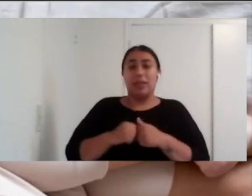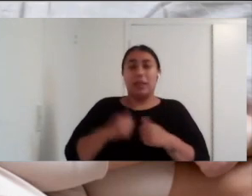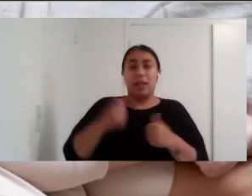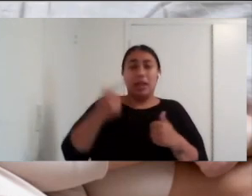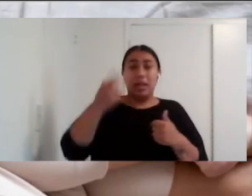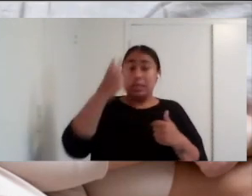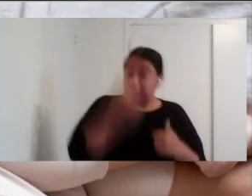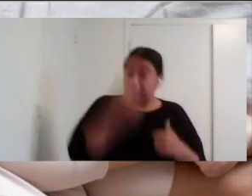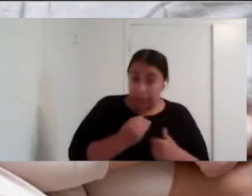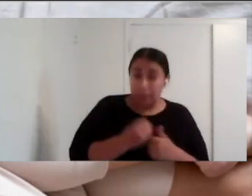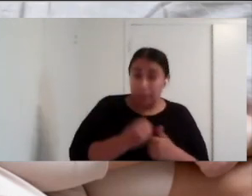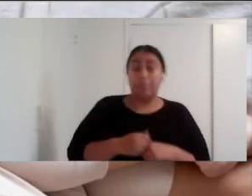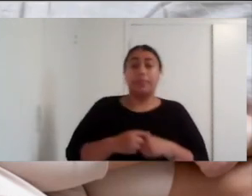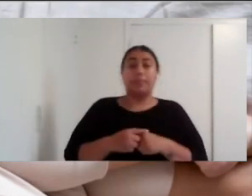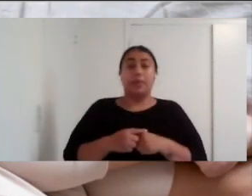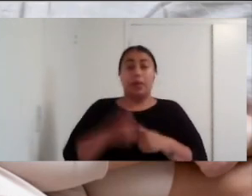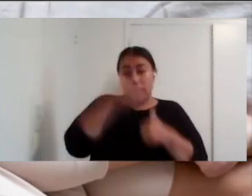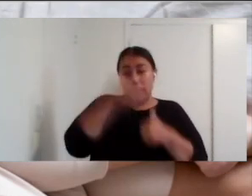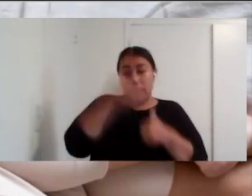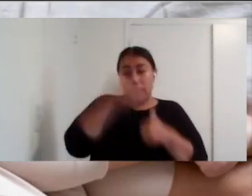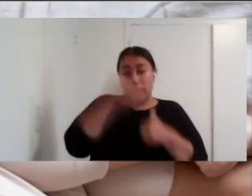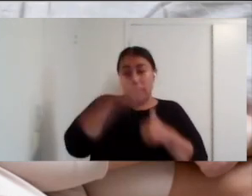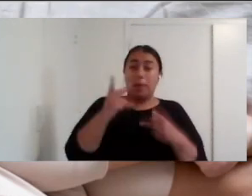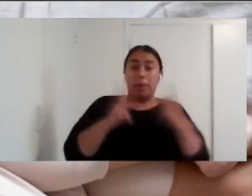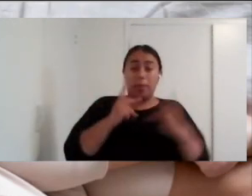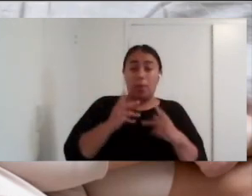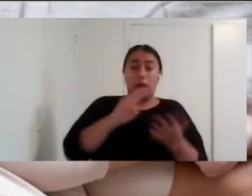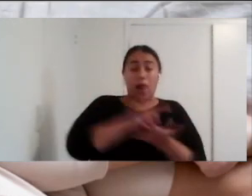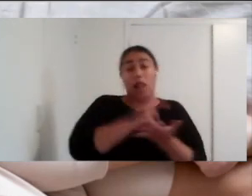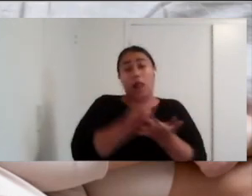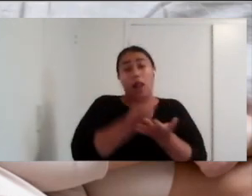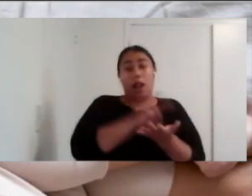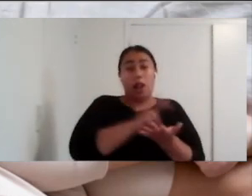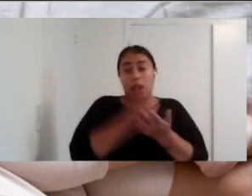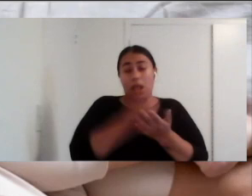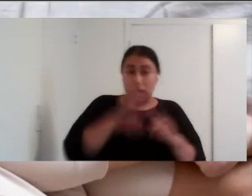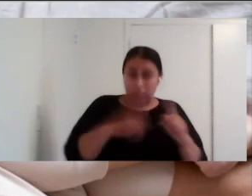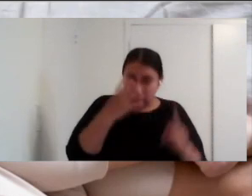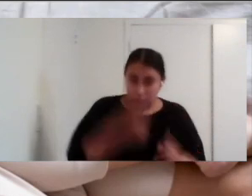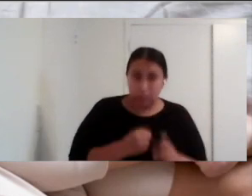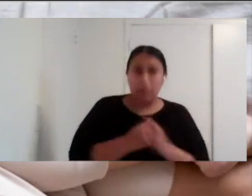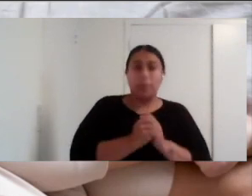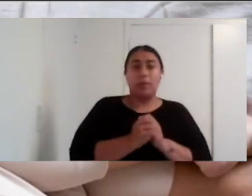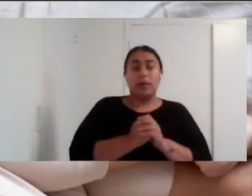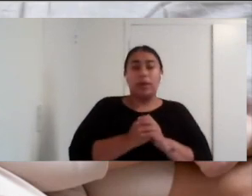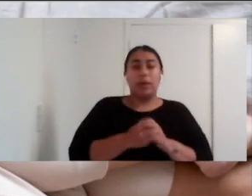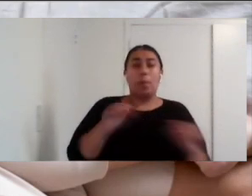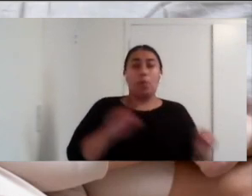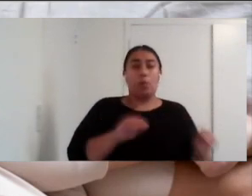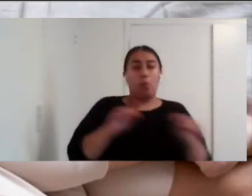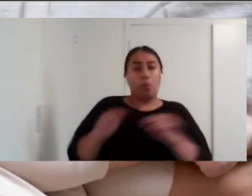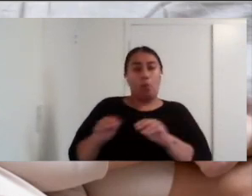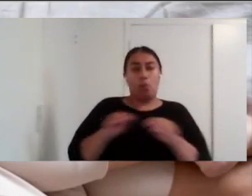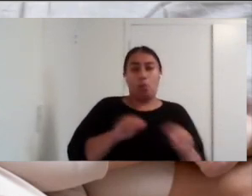migraines. It is impossible for a patient to receive a long-term chronic diagnosis and it not affect their mental